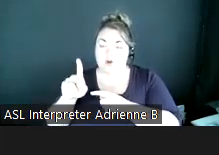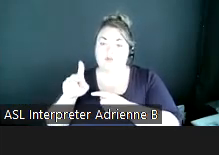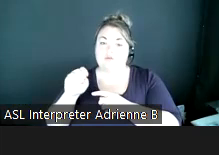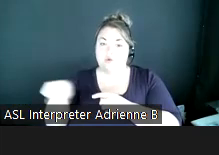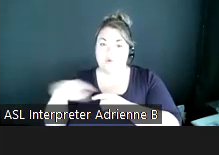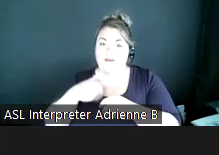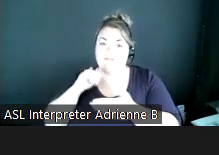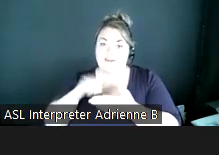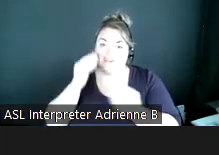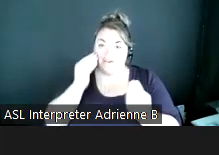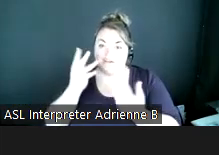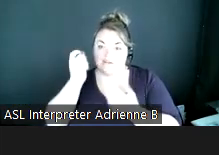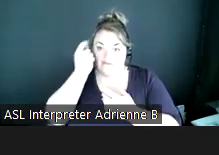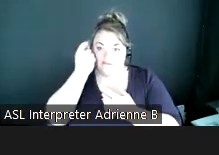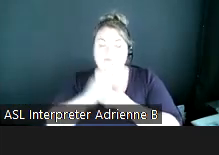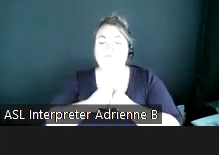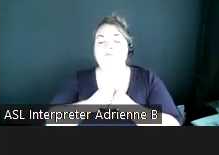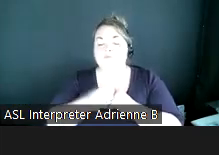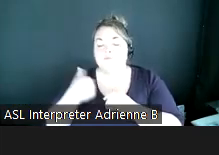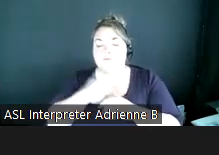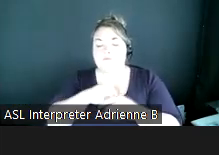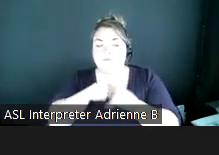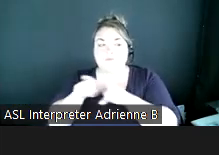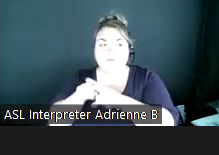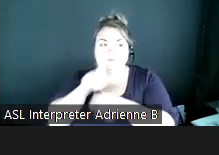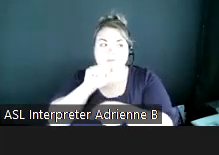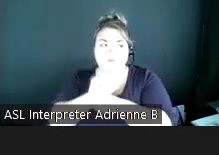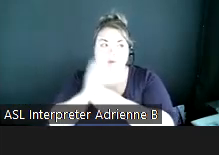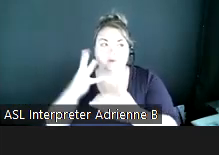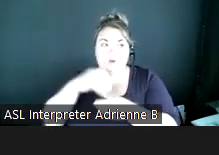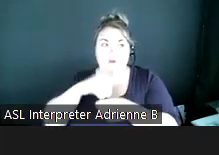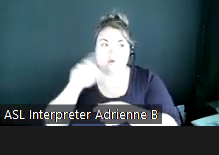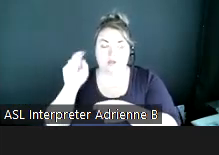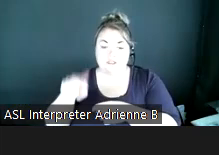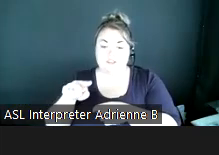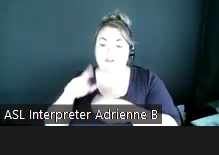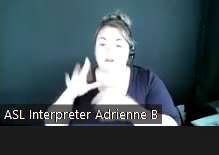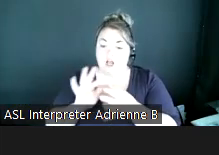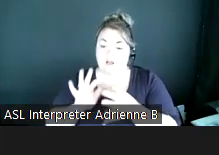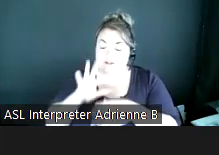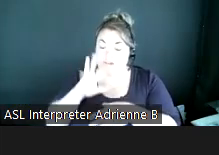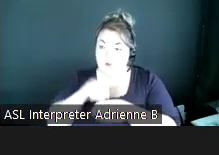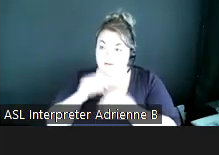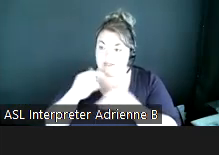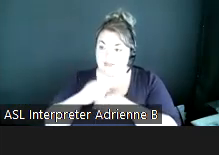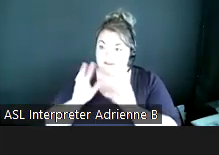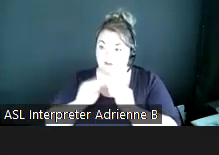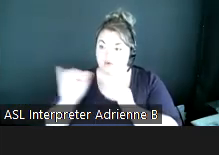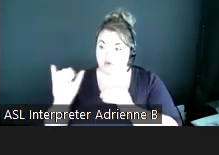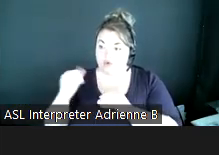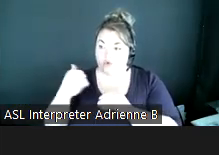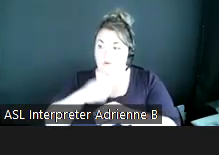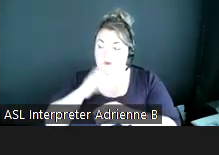that understanding. We do want to definitely include questions and comments as part of today's session too. So we will